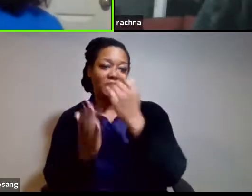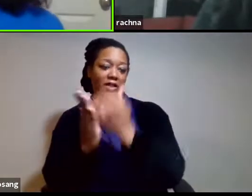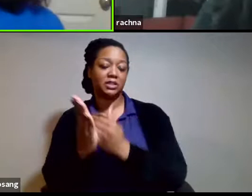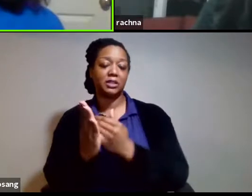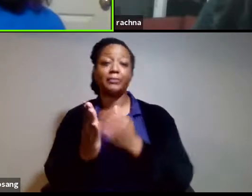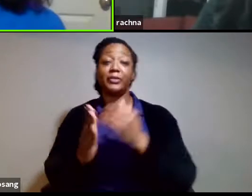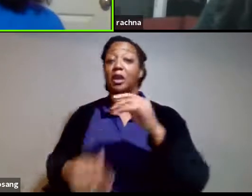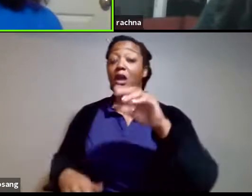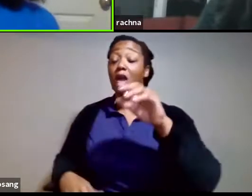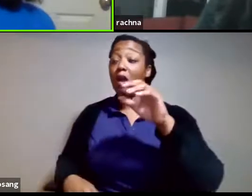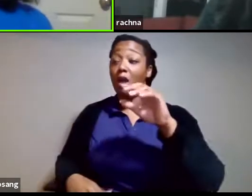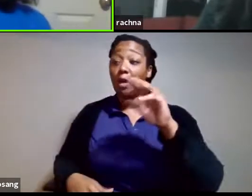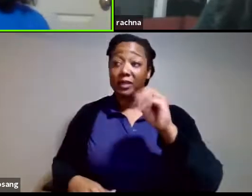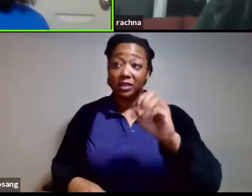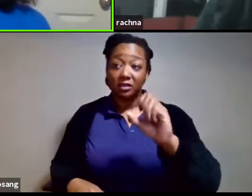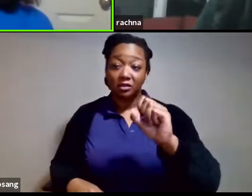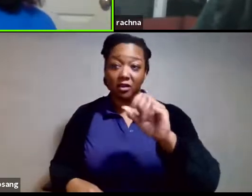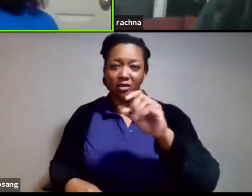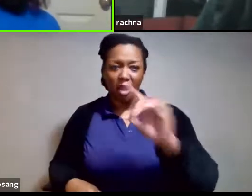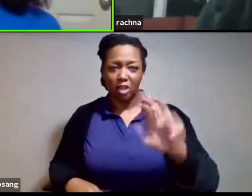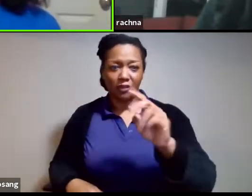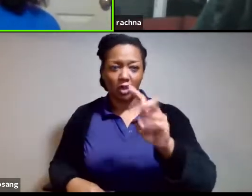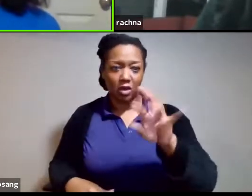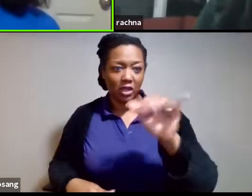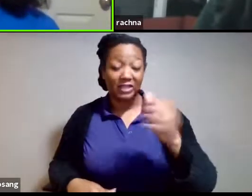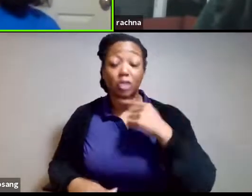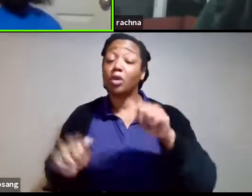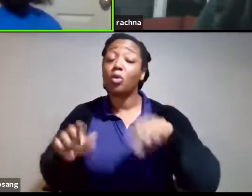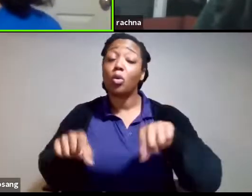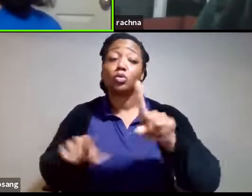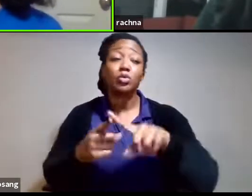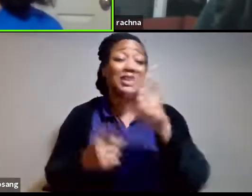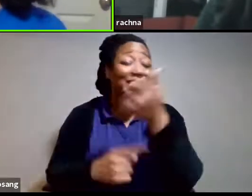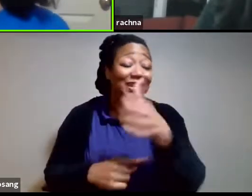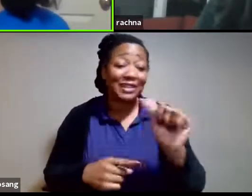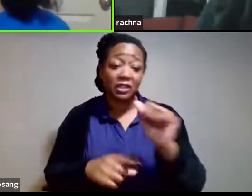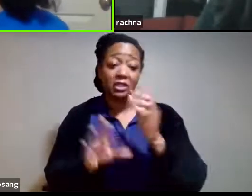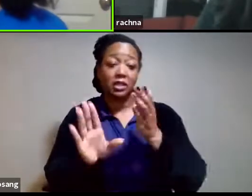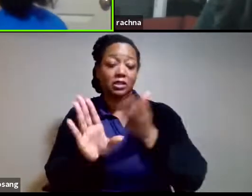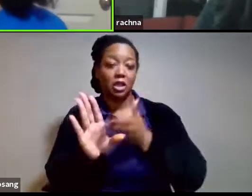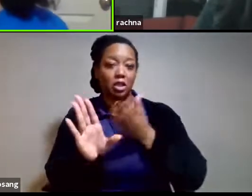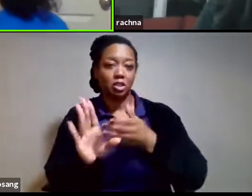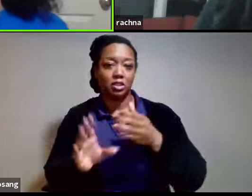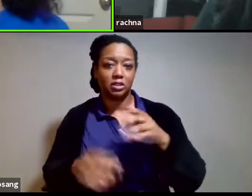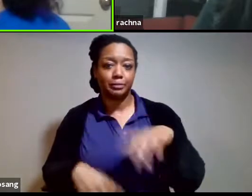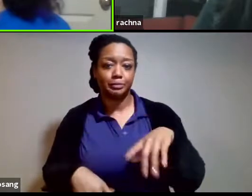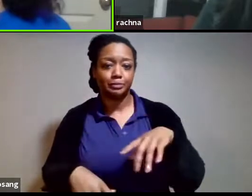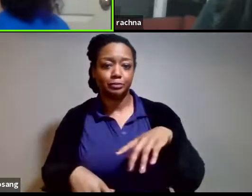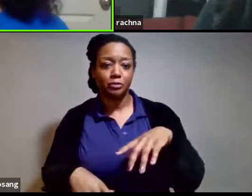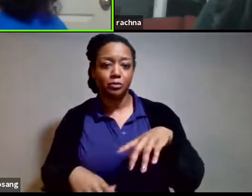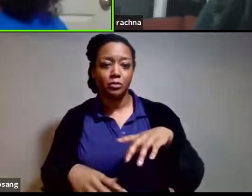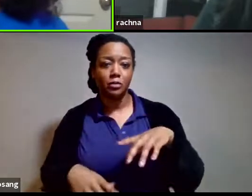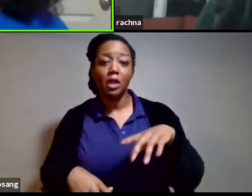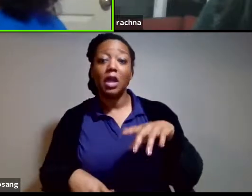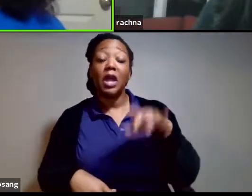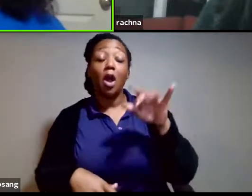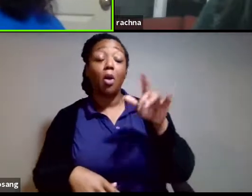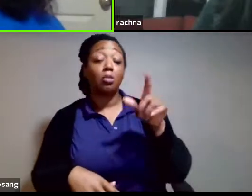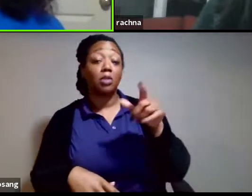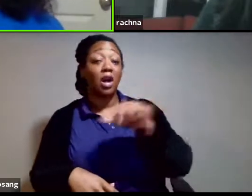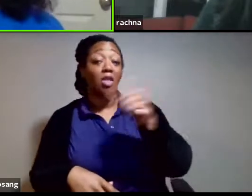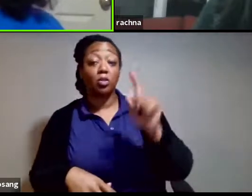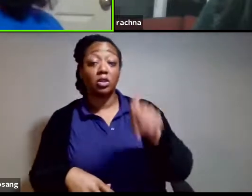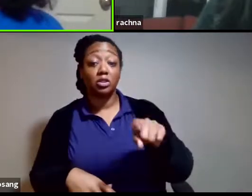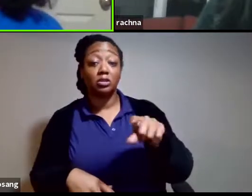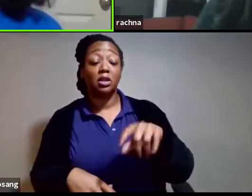That's your prerogative. And speaking of IEEs, if you request an IEE, a question that came in, are you